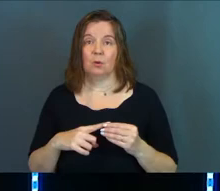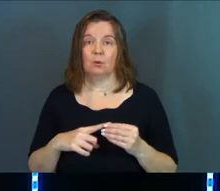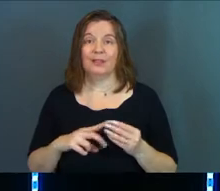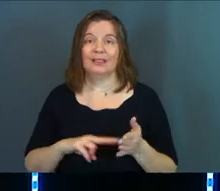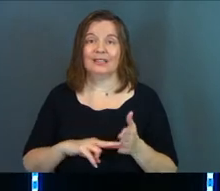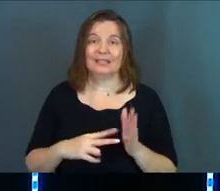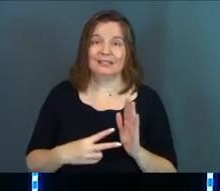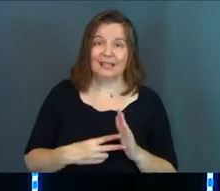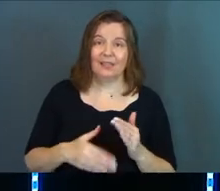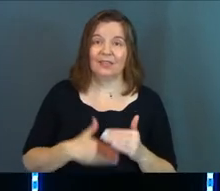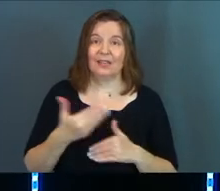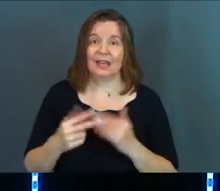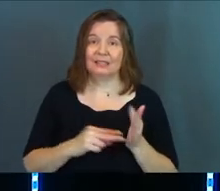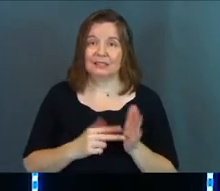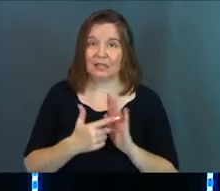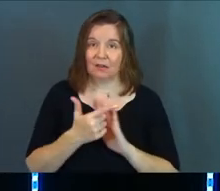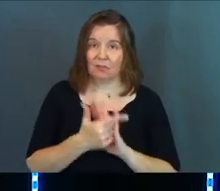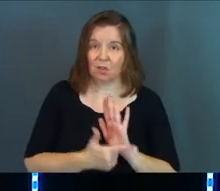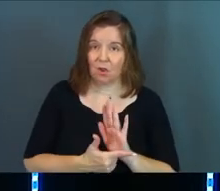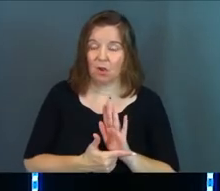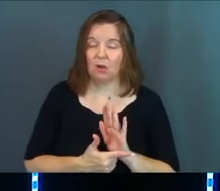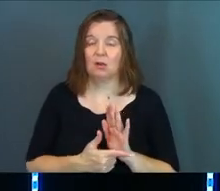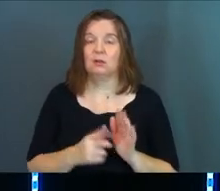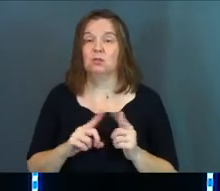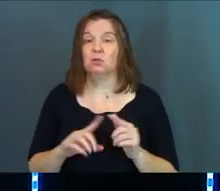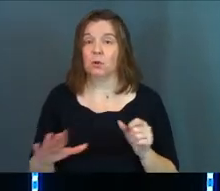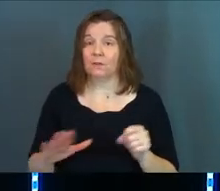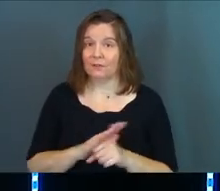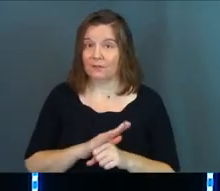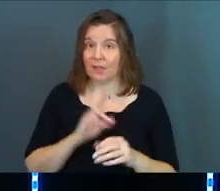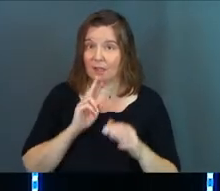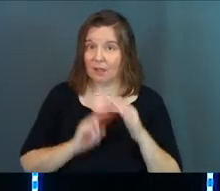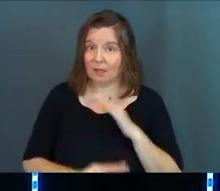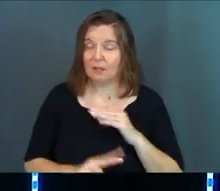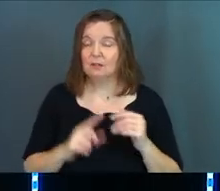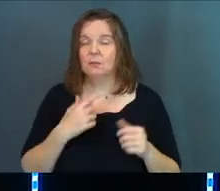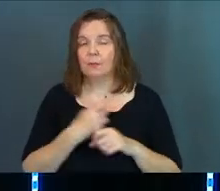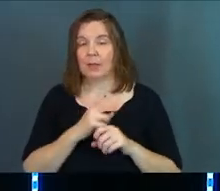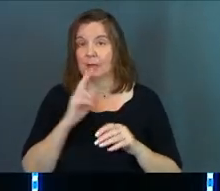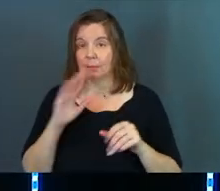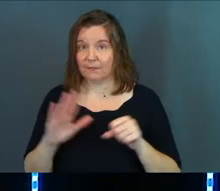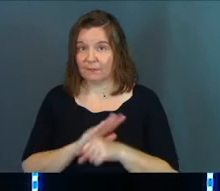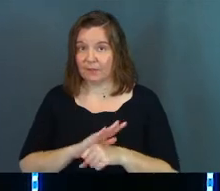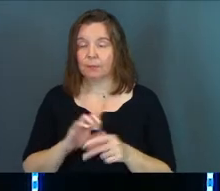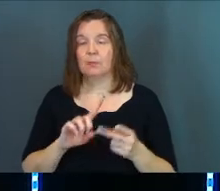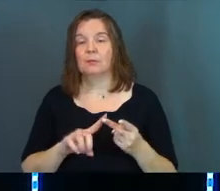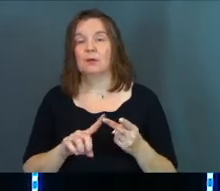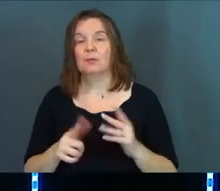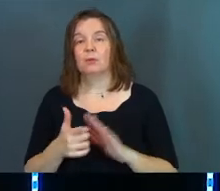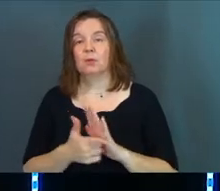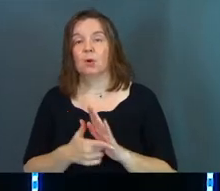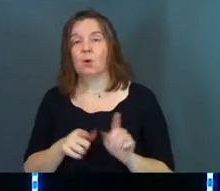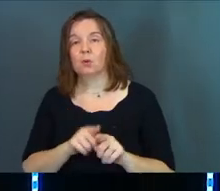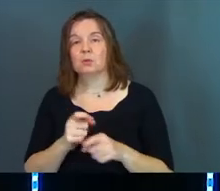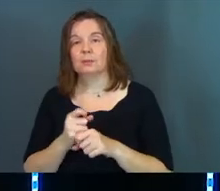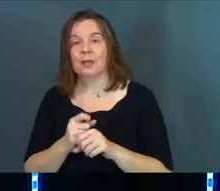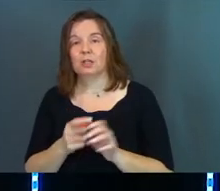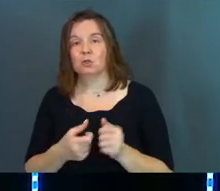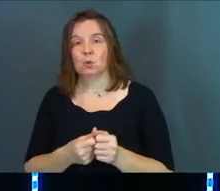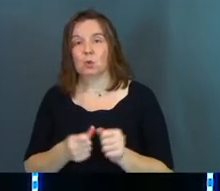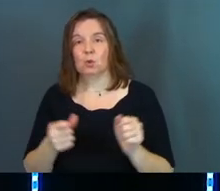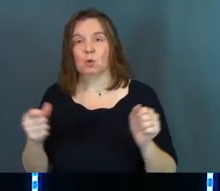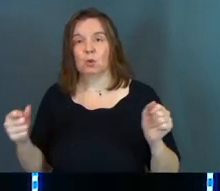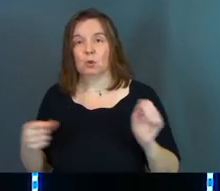the intent. The next intent of the law then is not only to fulfill, okay? The law was made to be fulfilled, but the law was made to